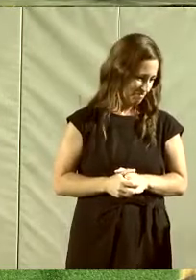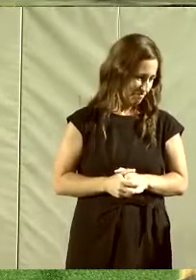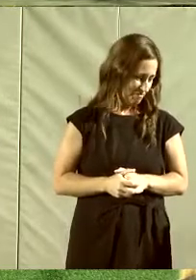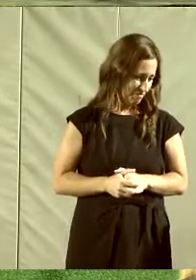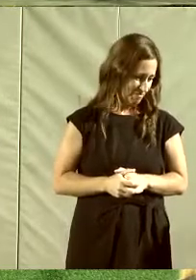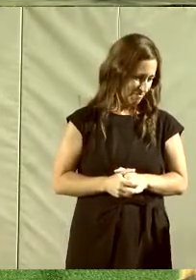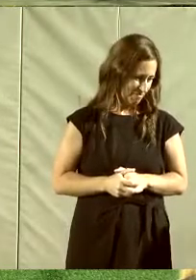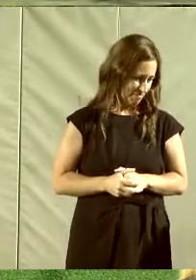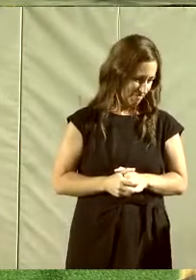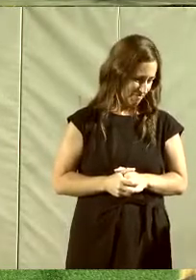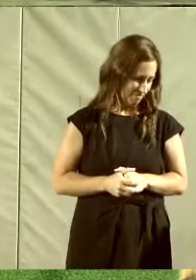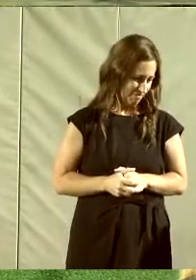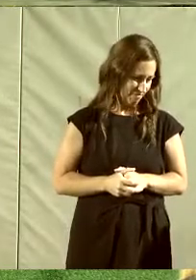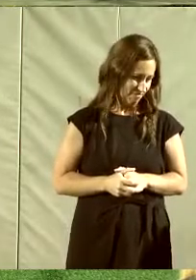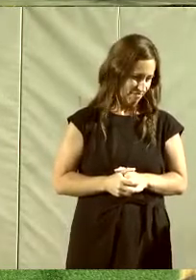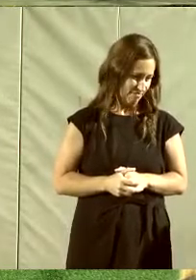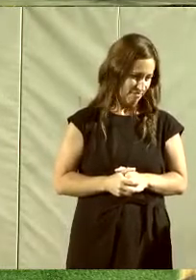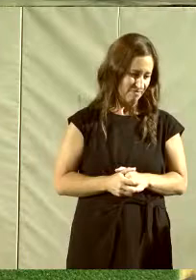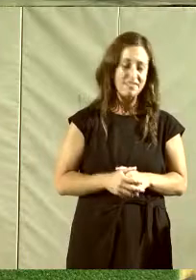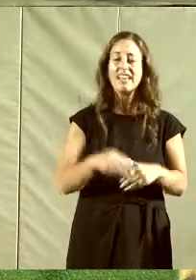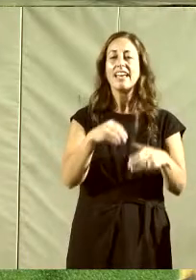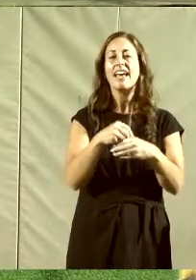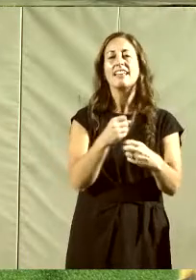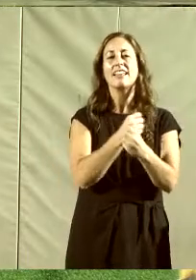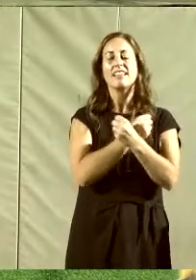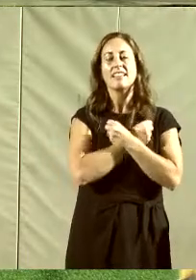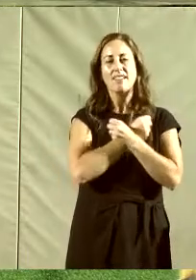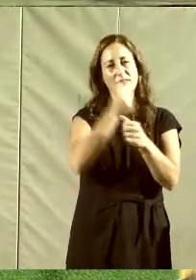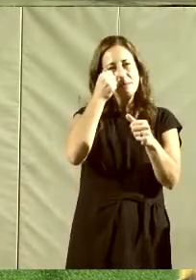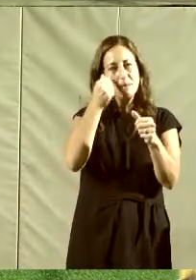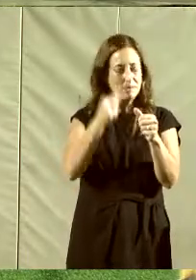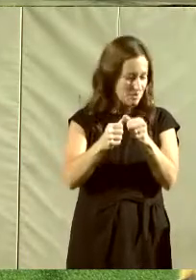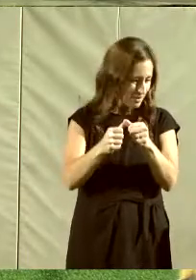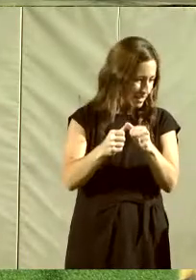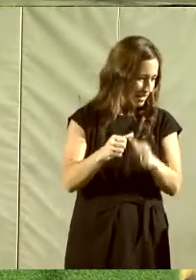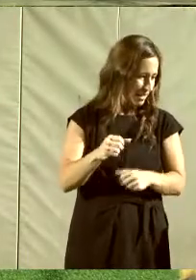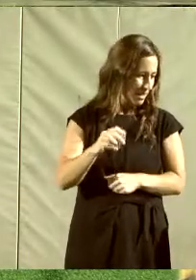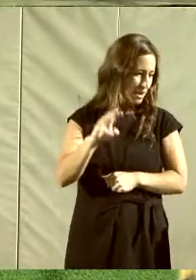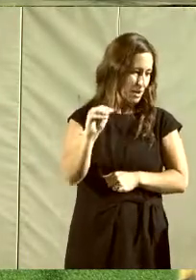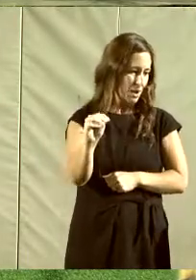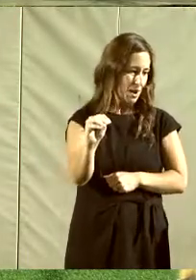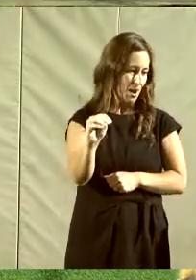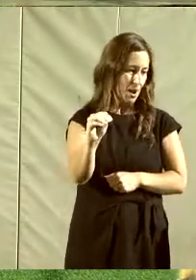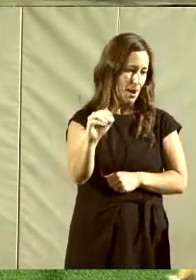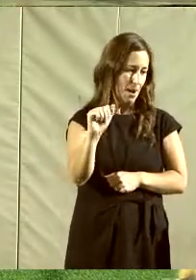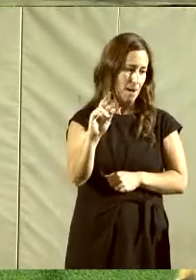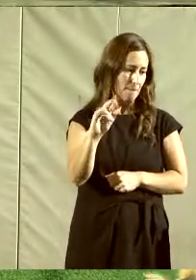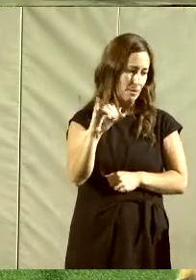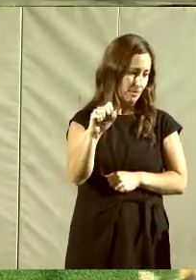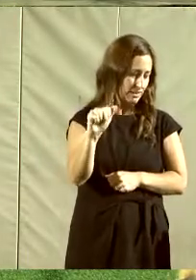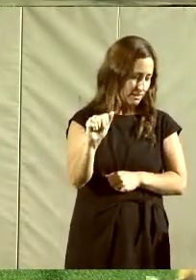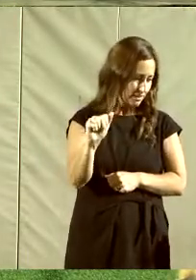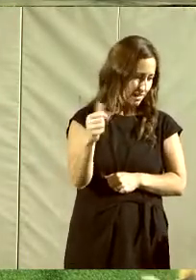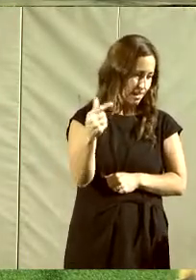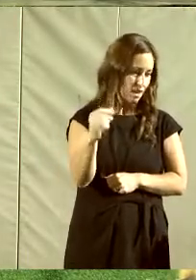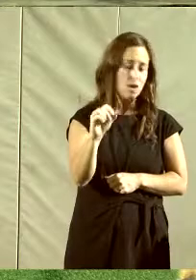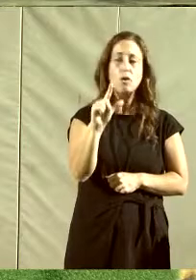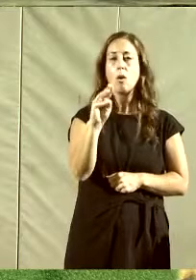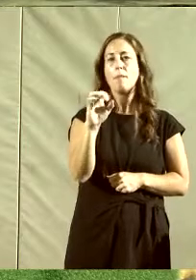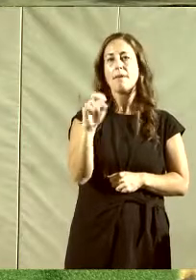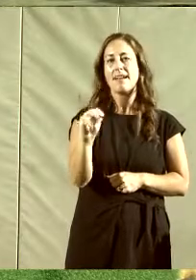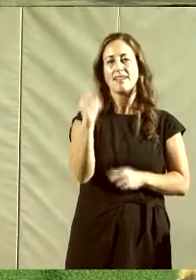In loving memory of Marissa Danielle Goldman, honorary diploma.